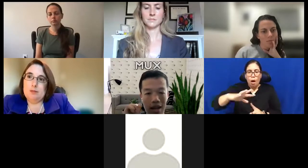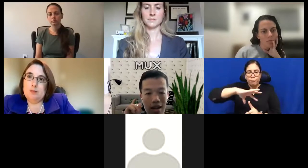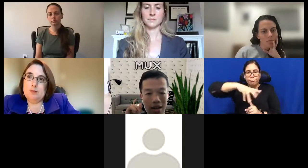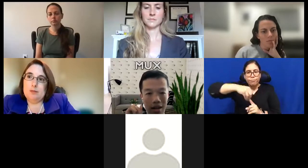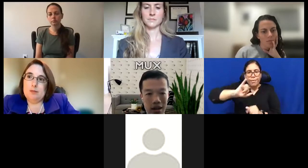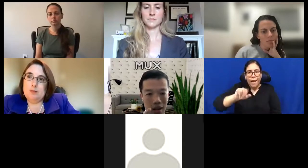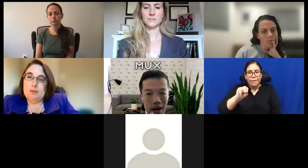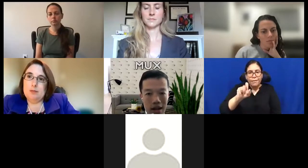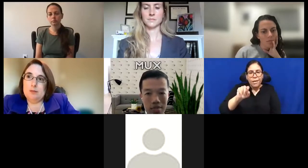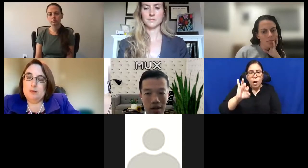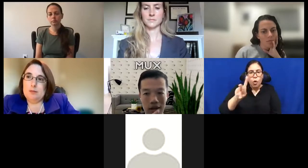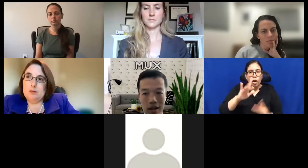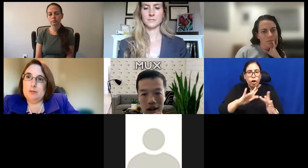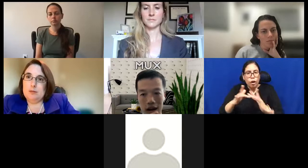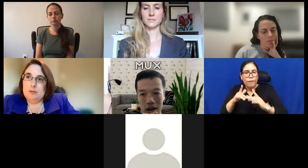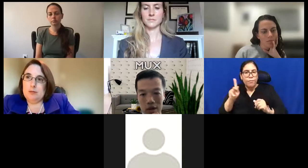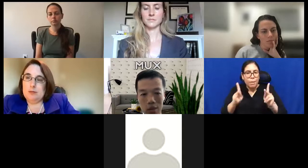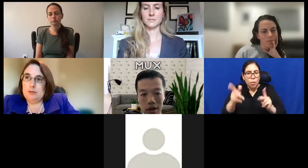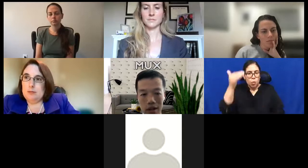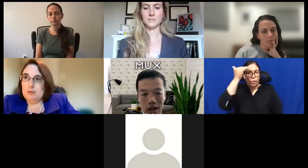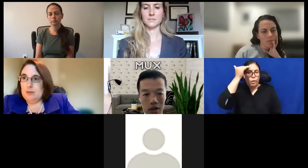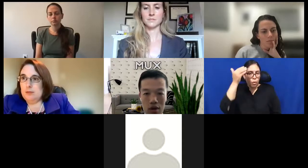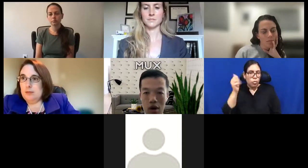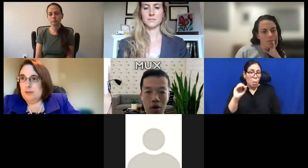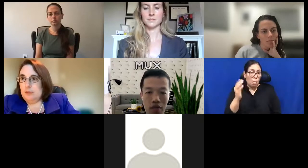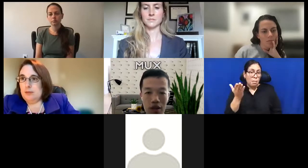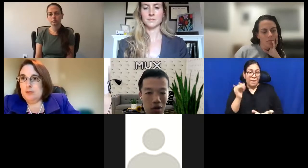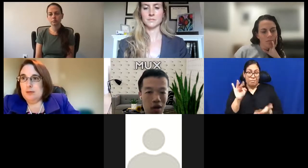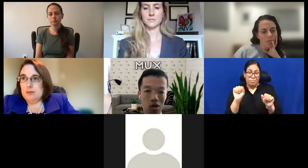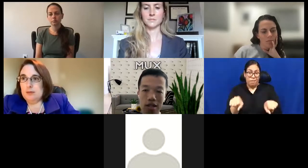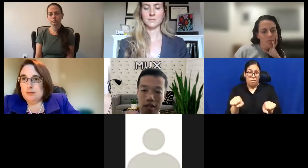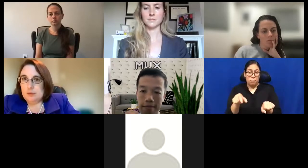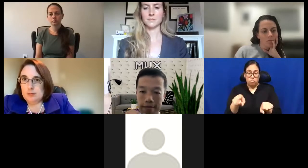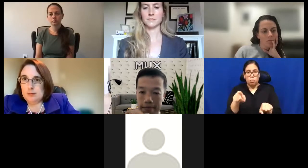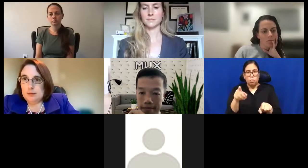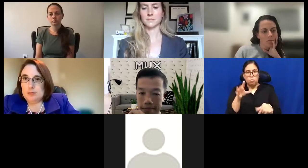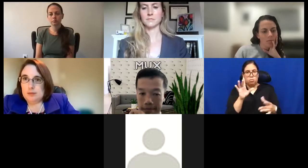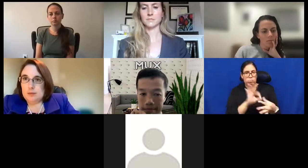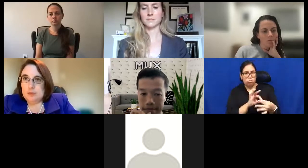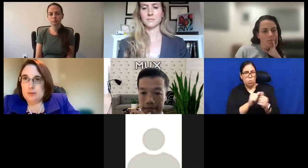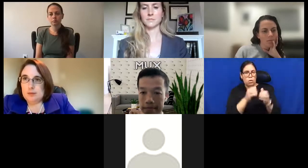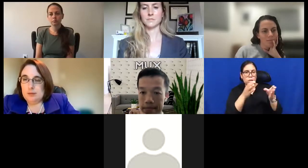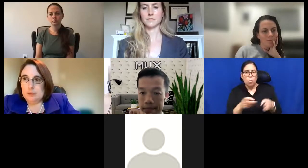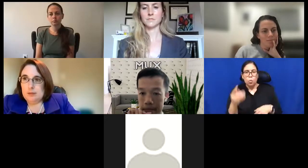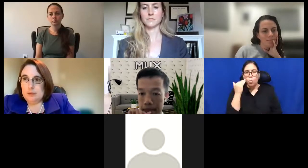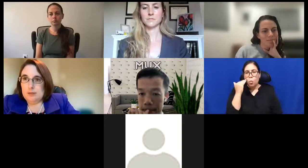early, and to the extent possible, go with someone that you know or feel like you can trust.